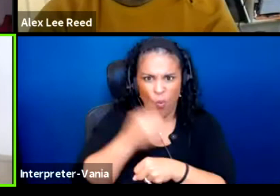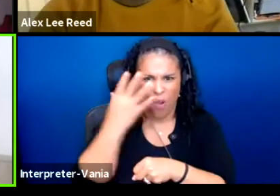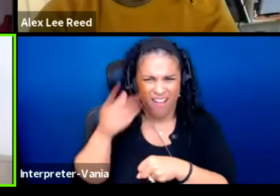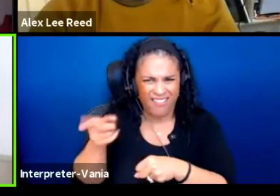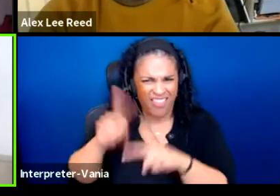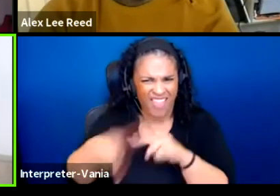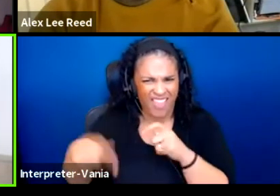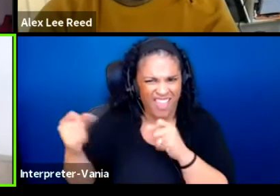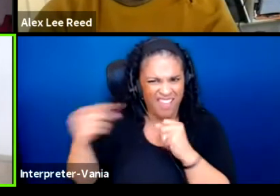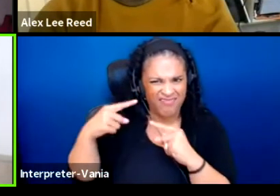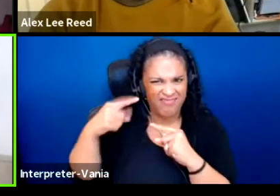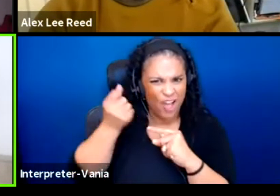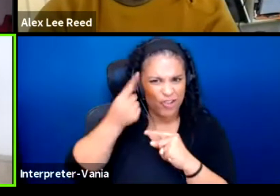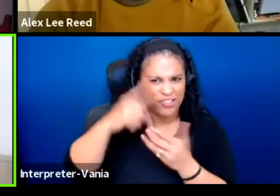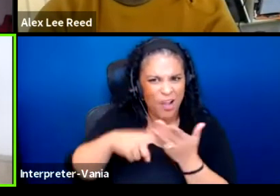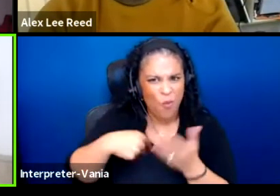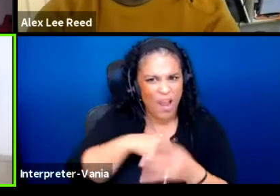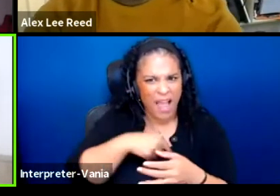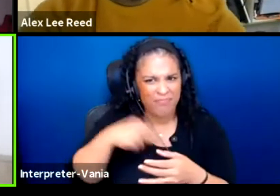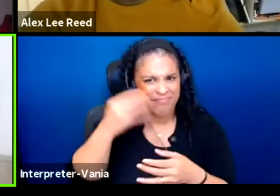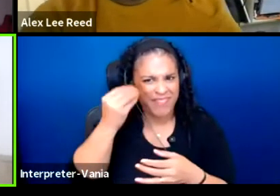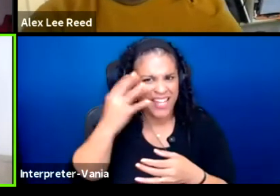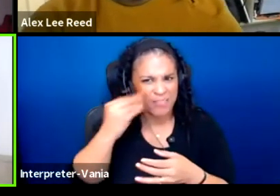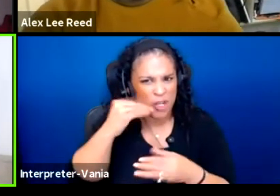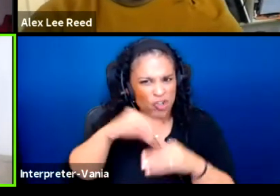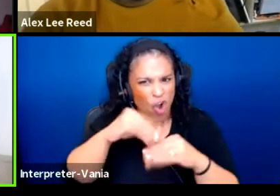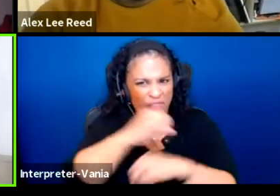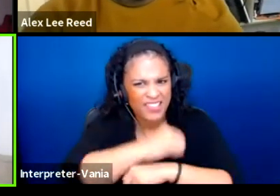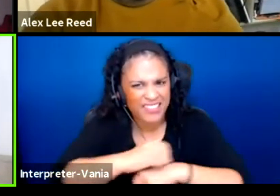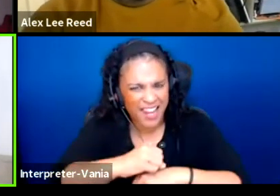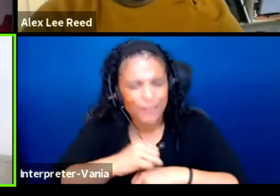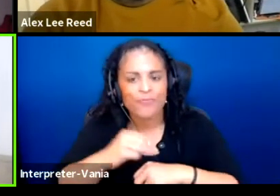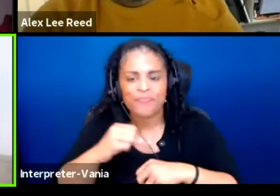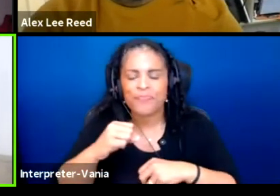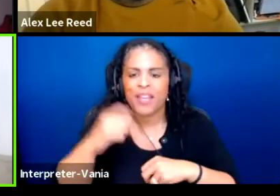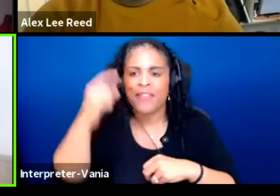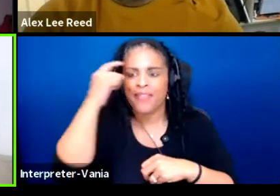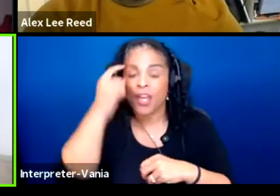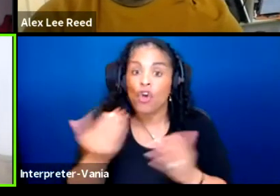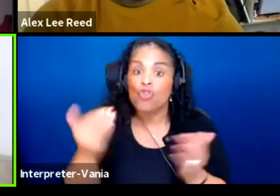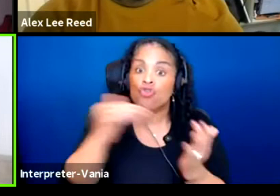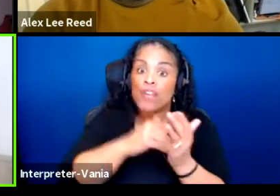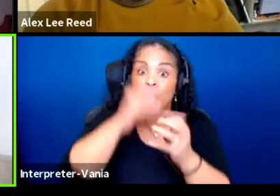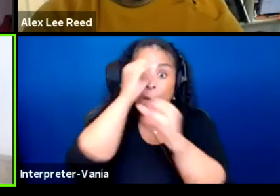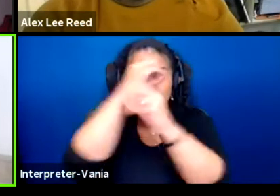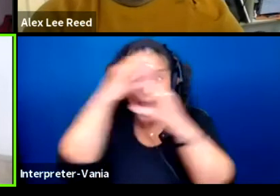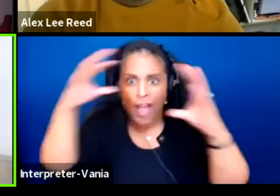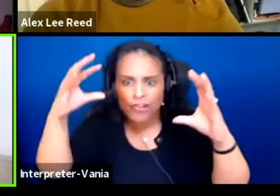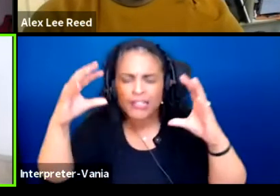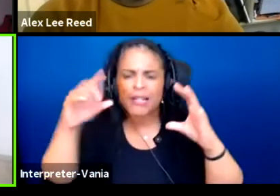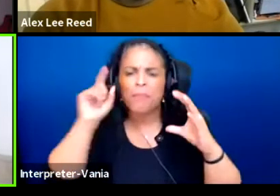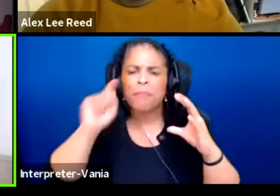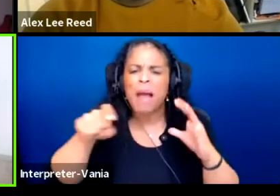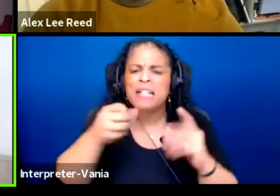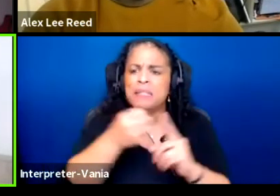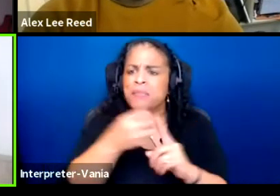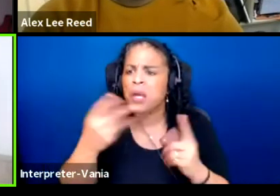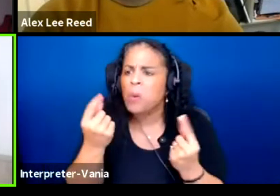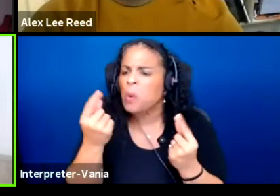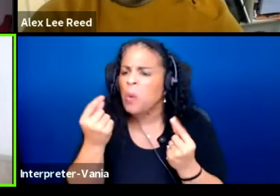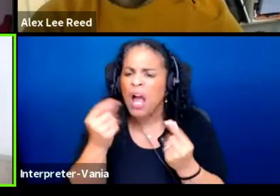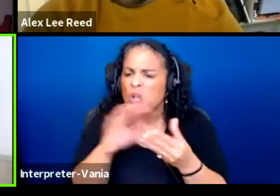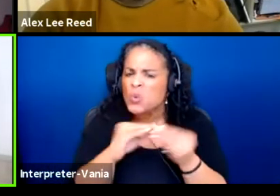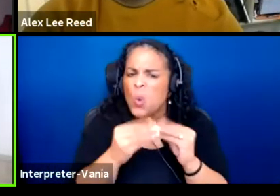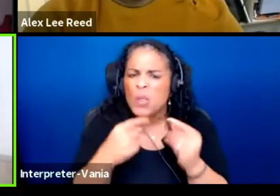to what you're experiencing on stage. So I think part of the reimagining is expanding what storytelling